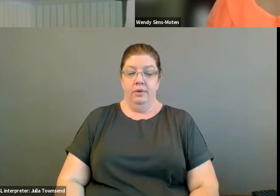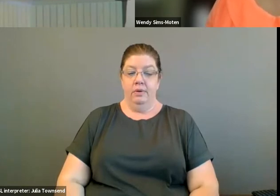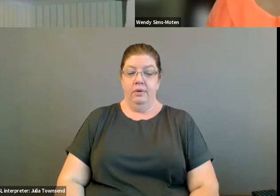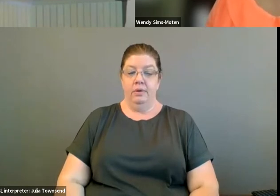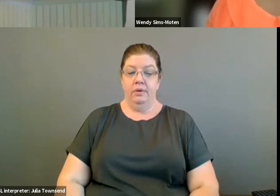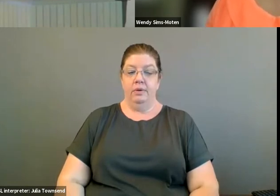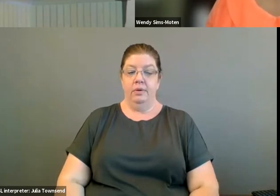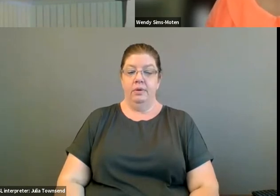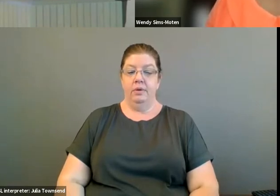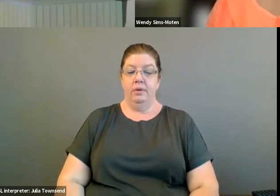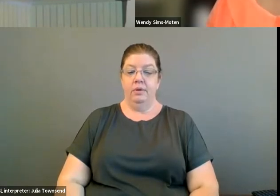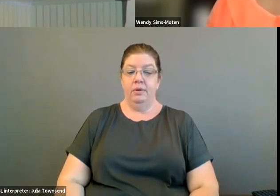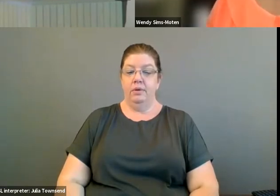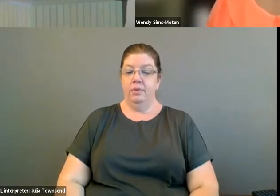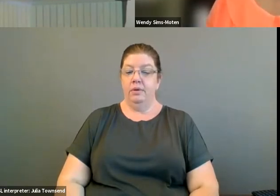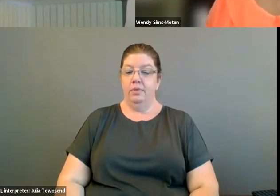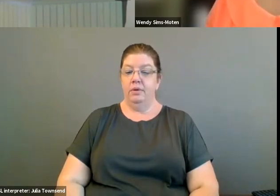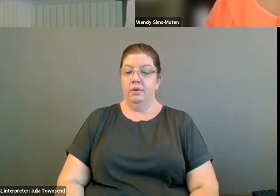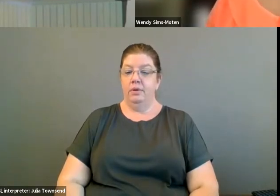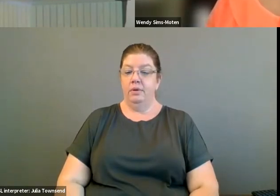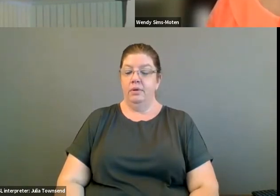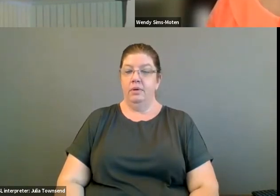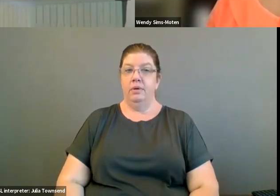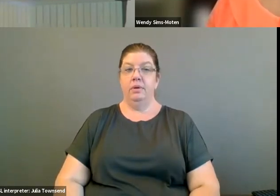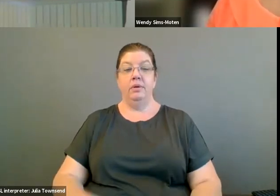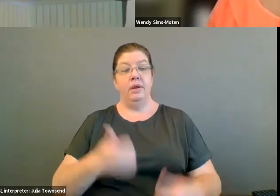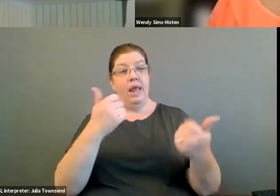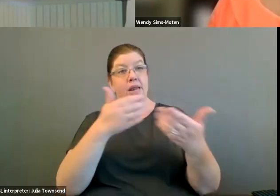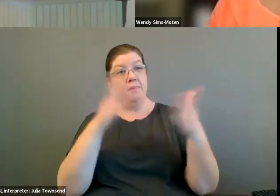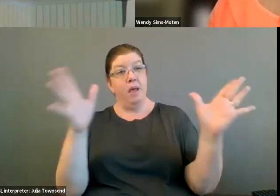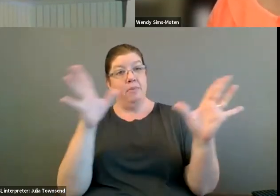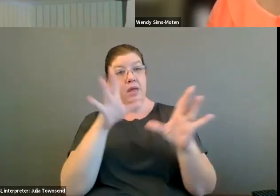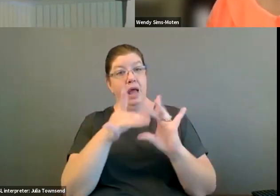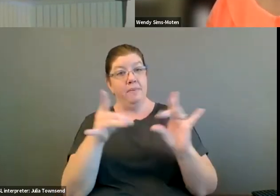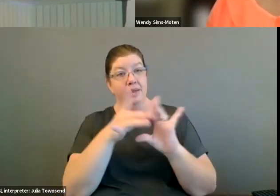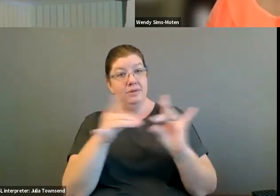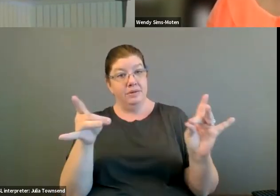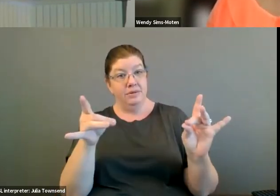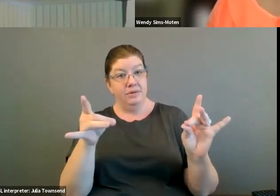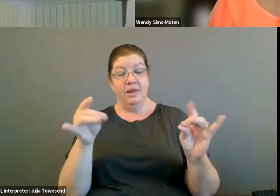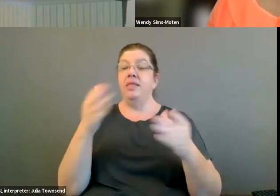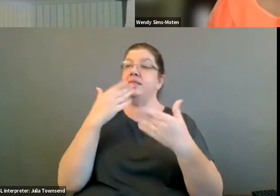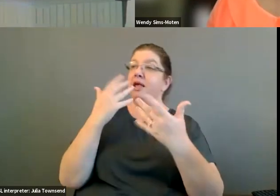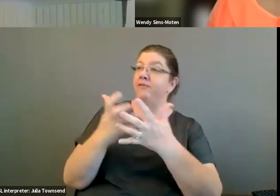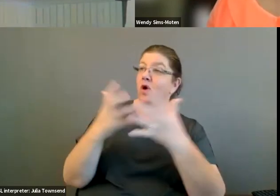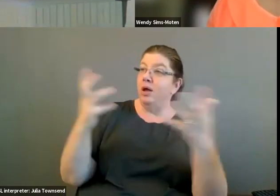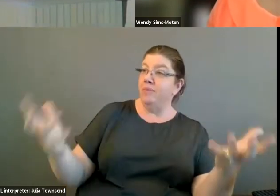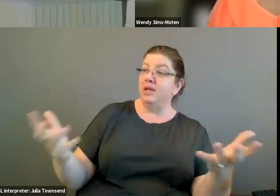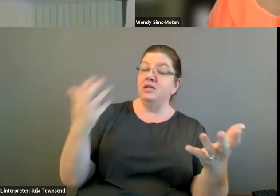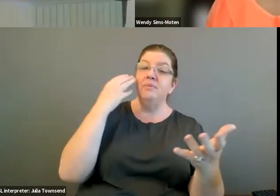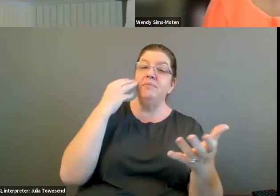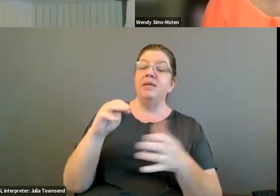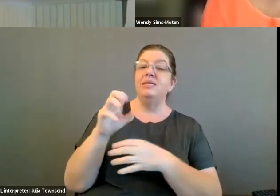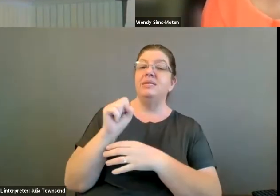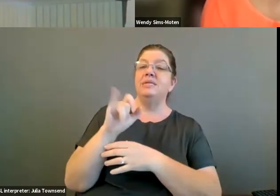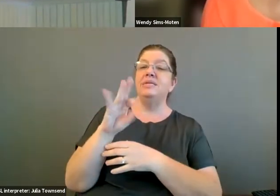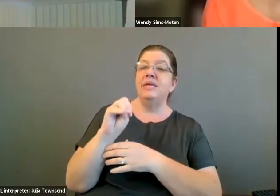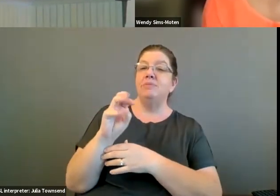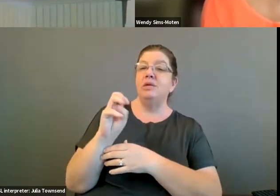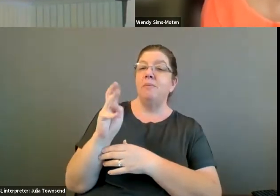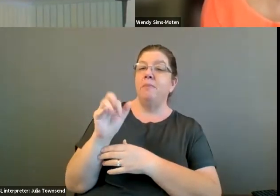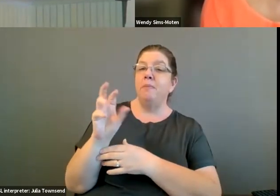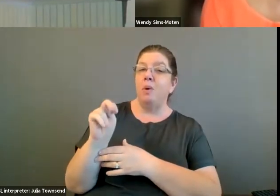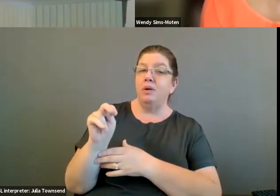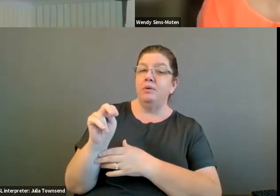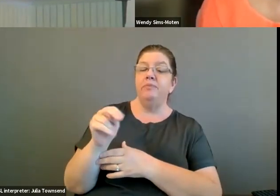Ms. Trujillo, are there any public comments? No public comment. Thank you very much. Then we'll go to Ms. Sims-Moten. Yes, thank